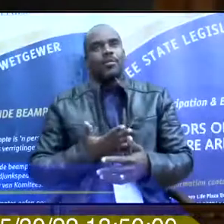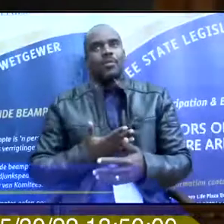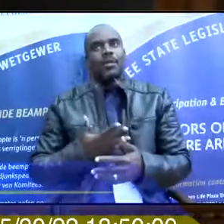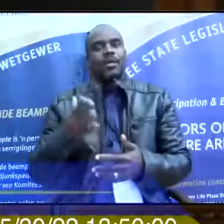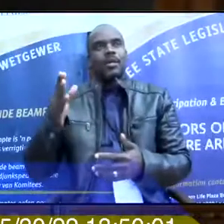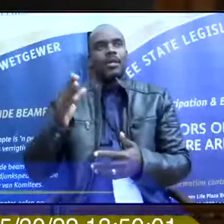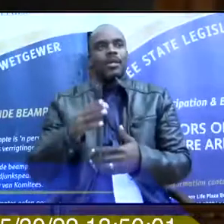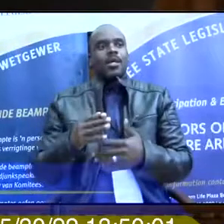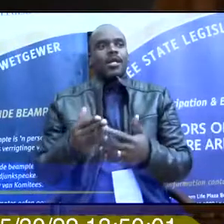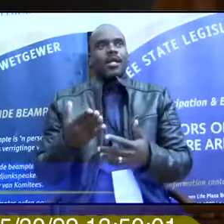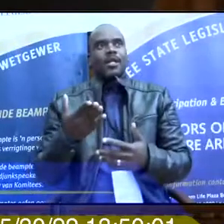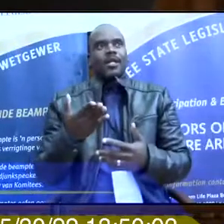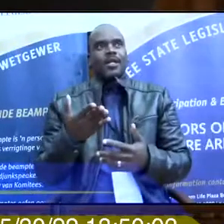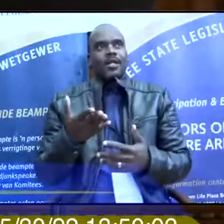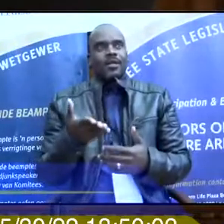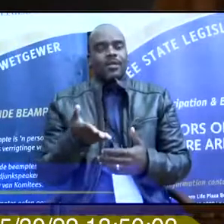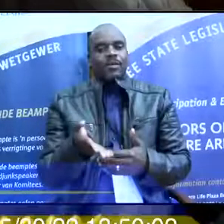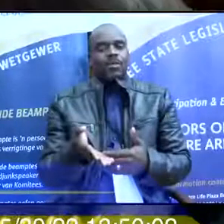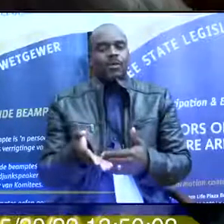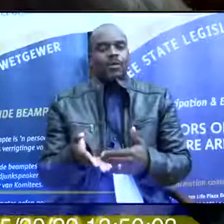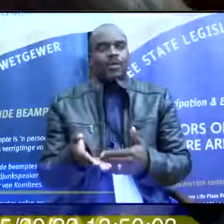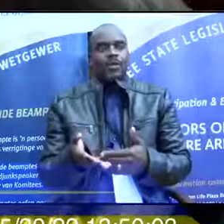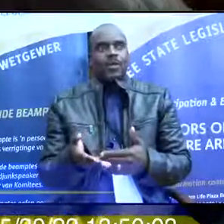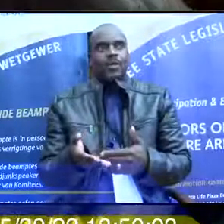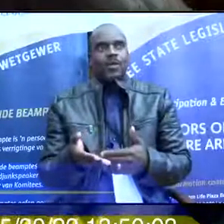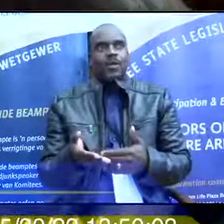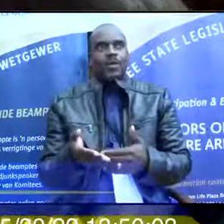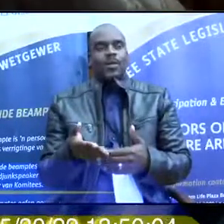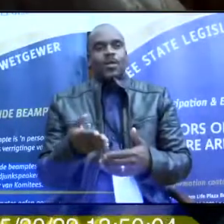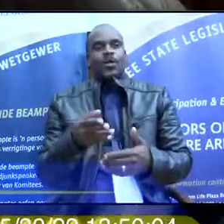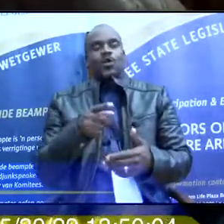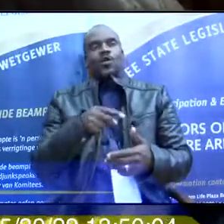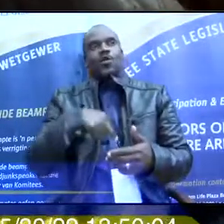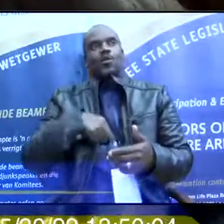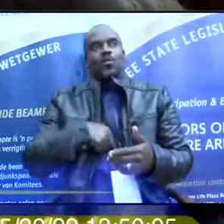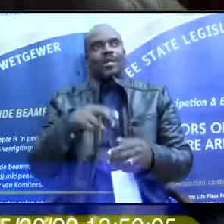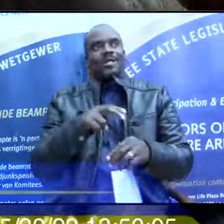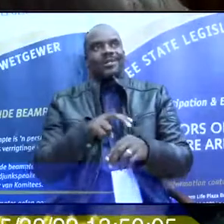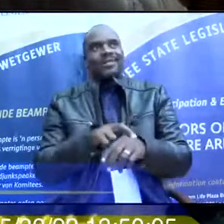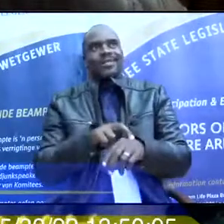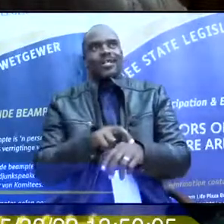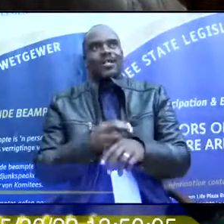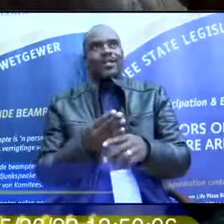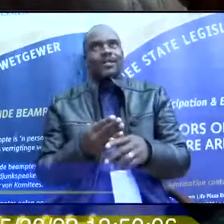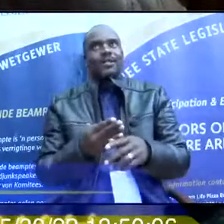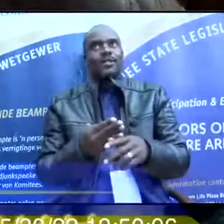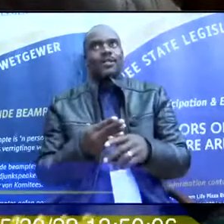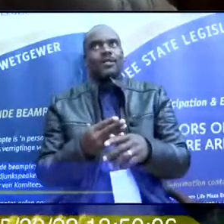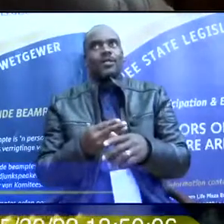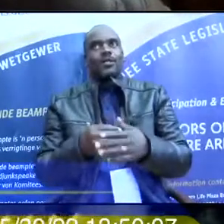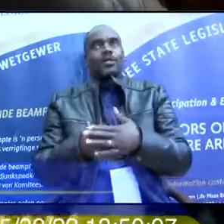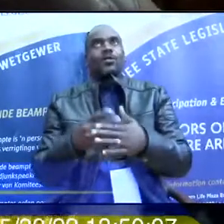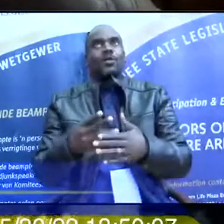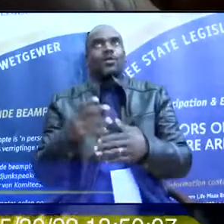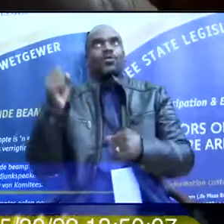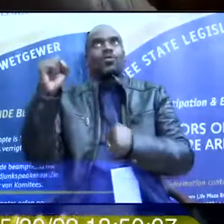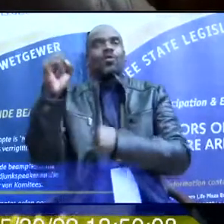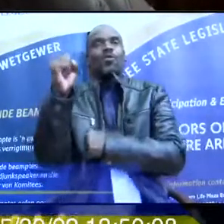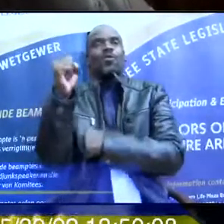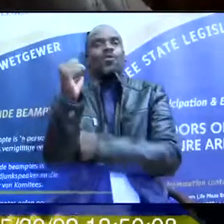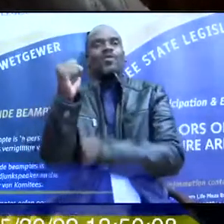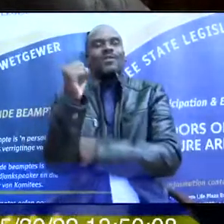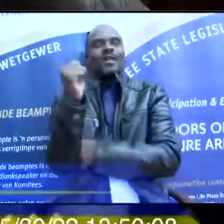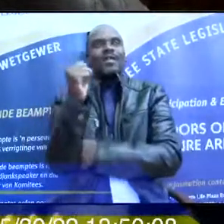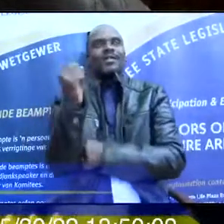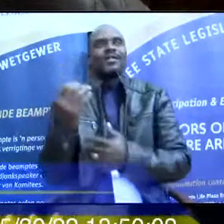20 24 7 shift pattern within the the traffic officers of which is something that we are not